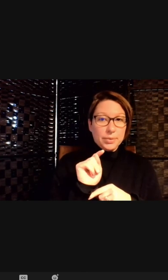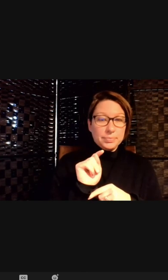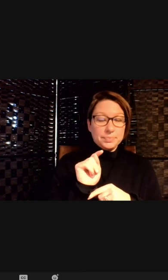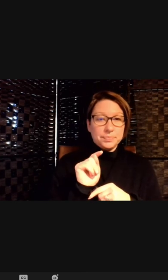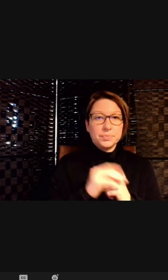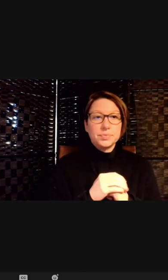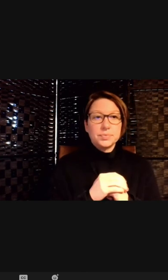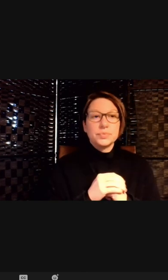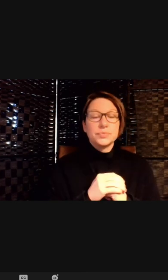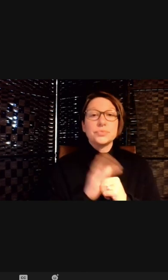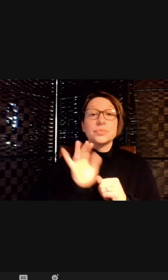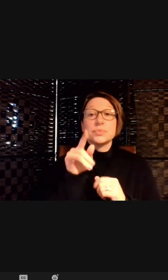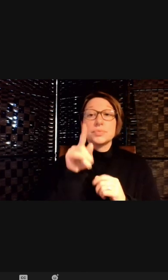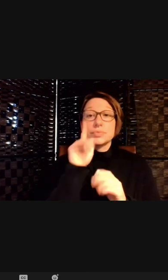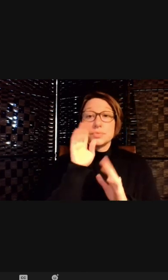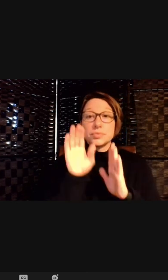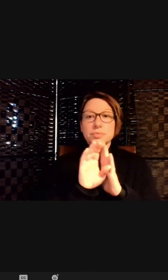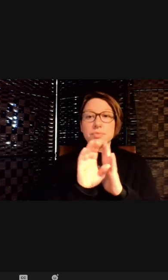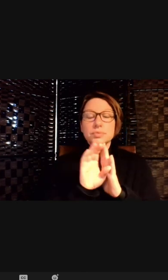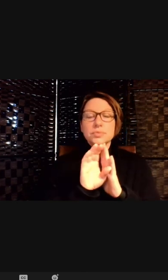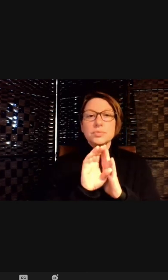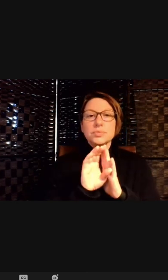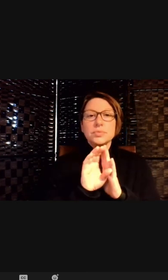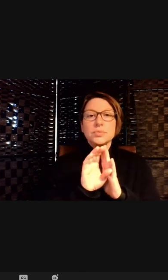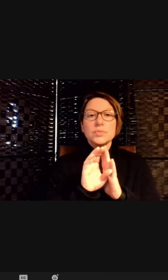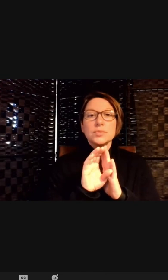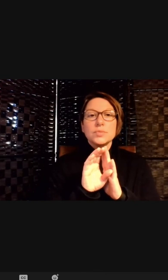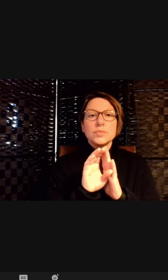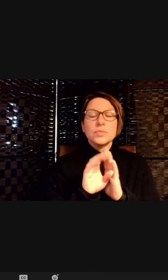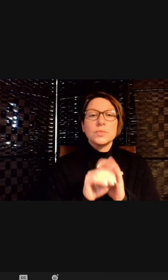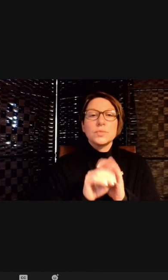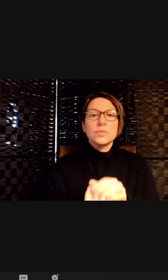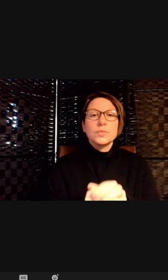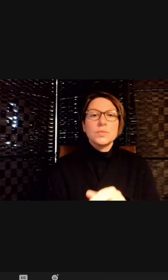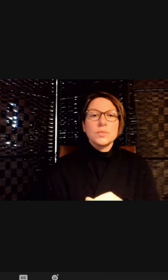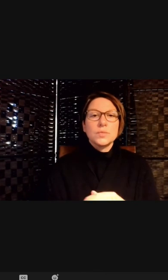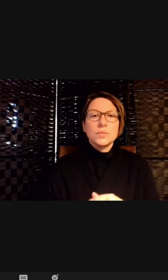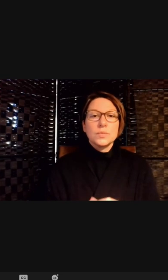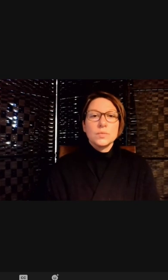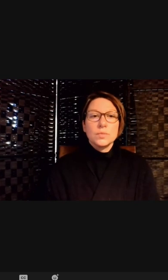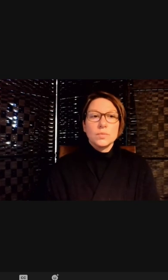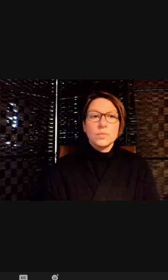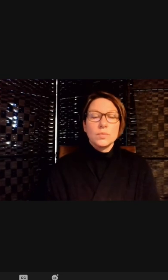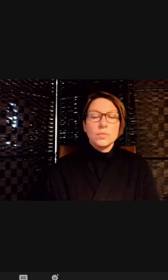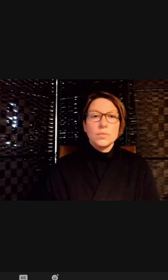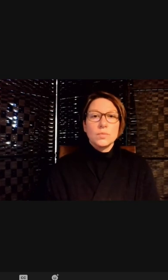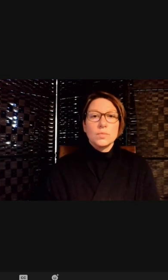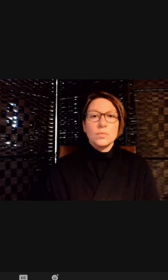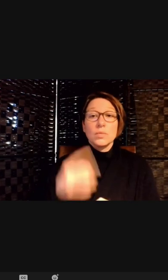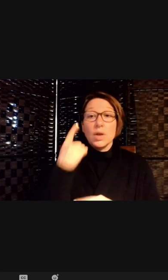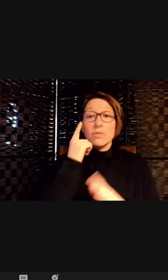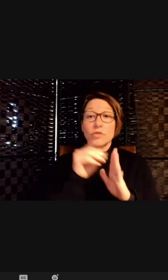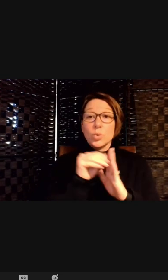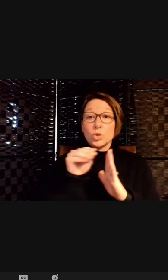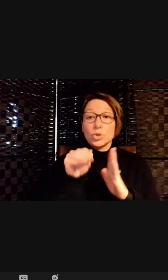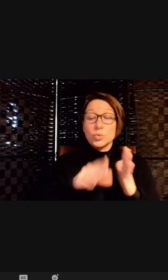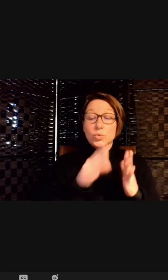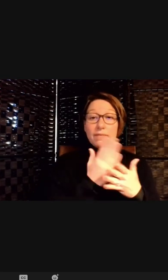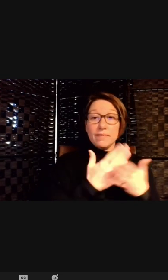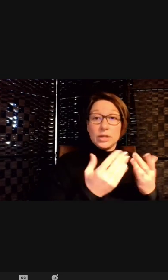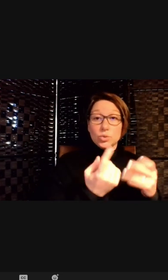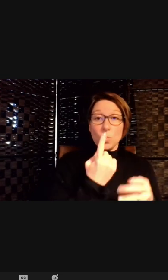you look at this image here, you'll see that For a student who's in phase 1,